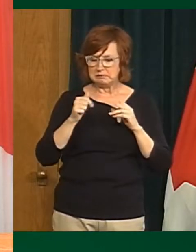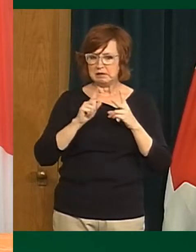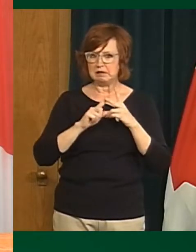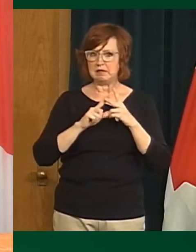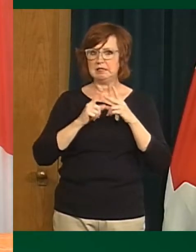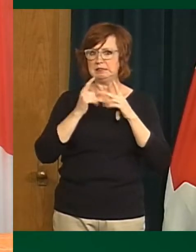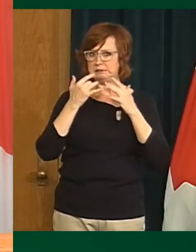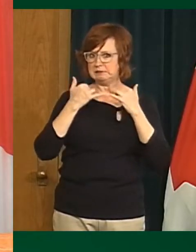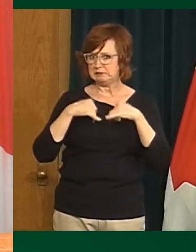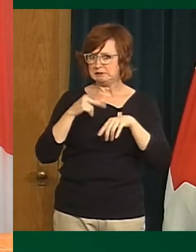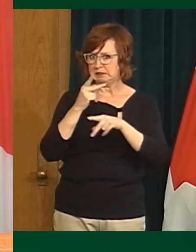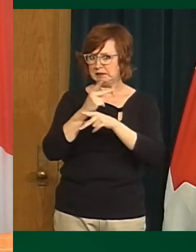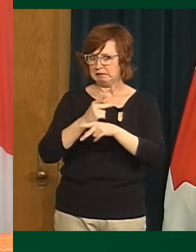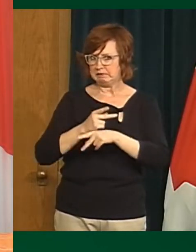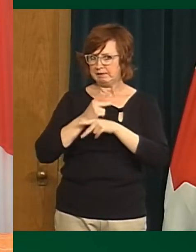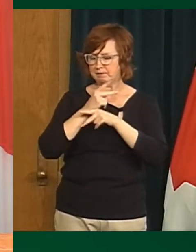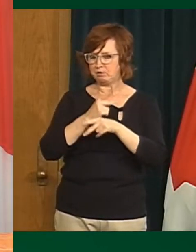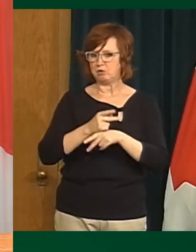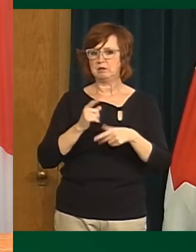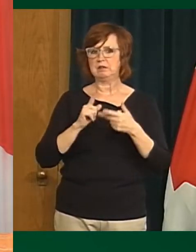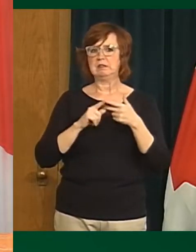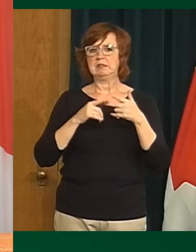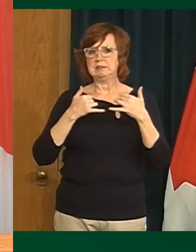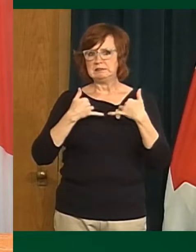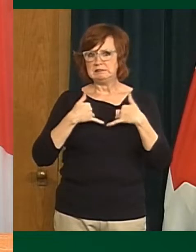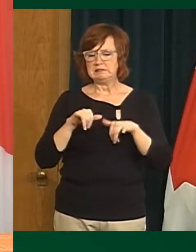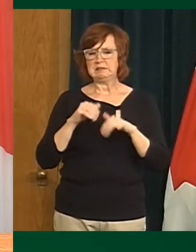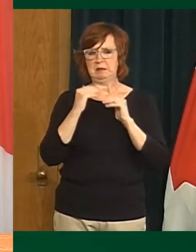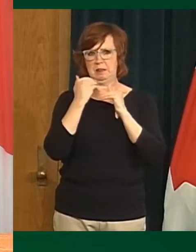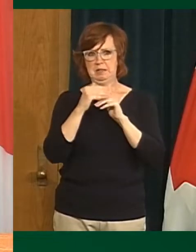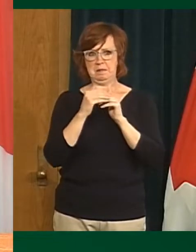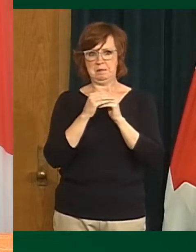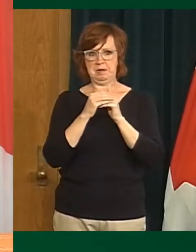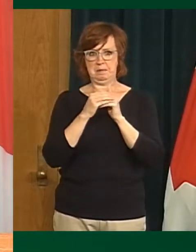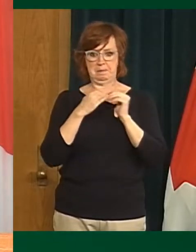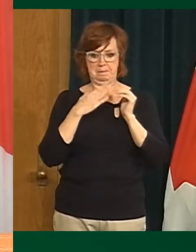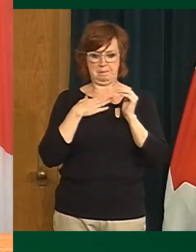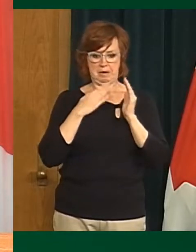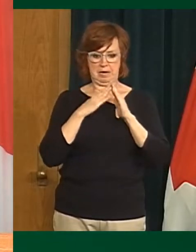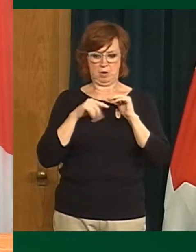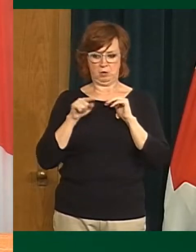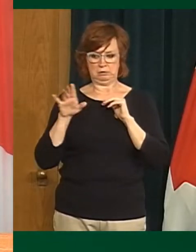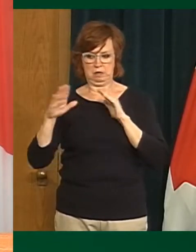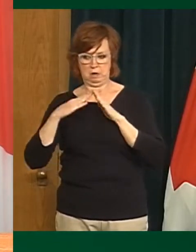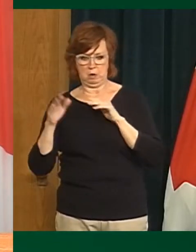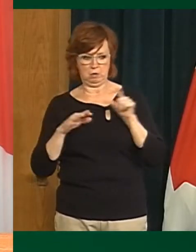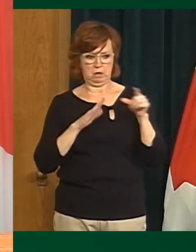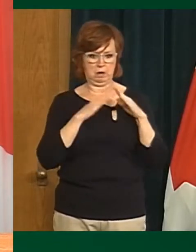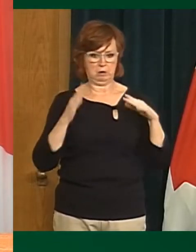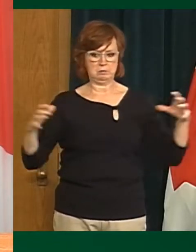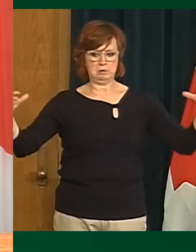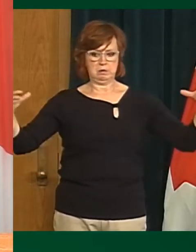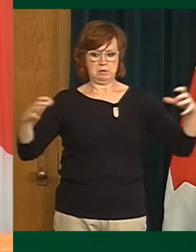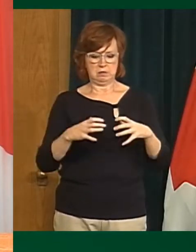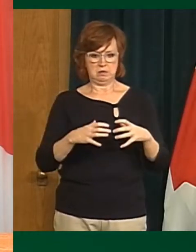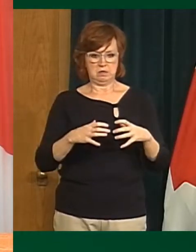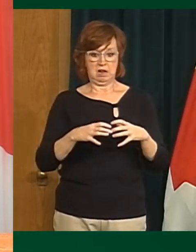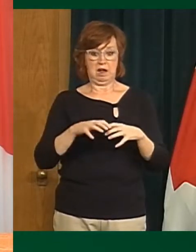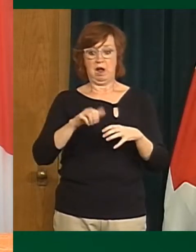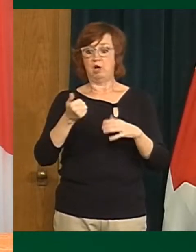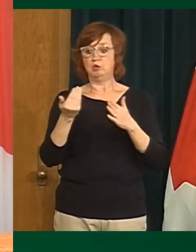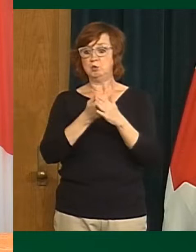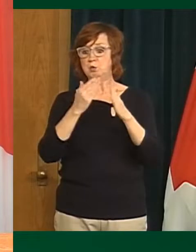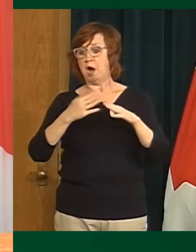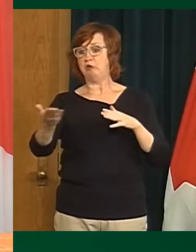10, ideally limited to a virtual household of 2 or more households, 2 or 3 households, or 2 or 3 friends. But I think what